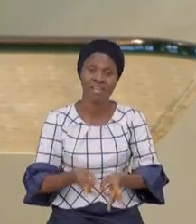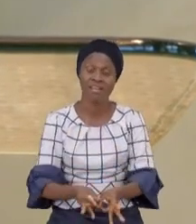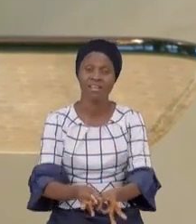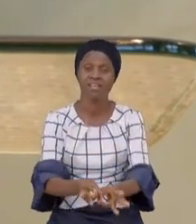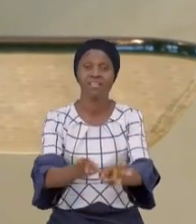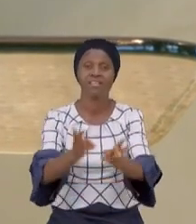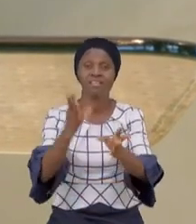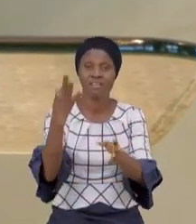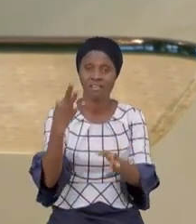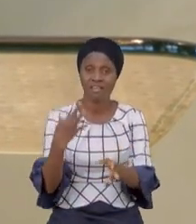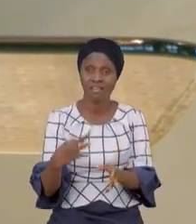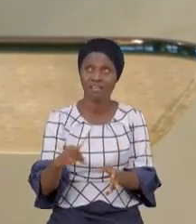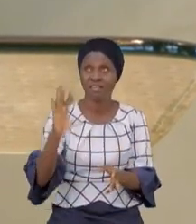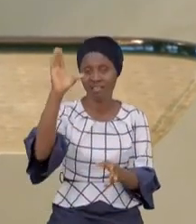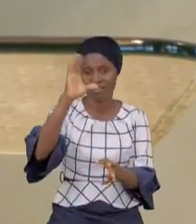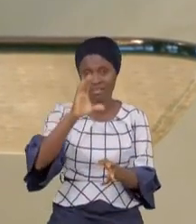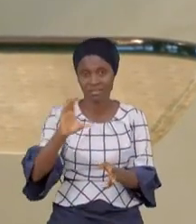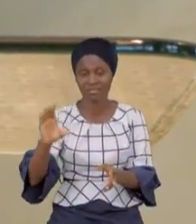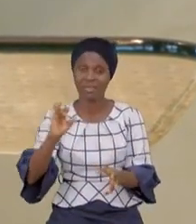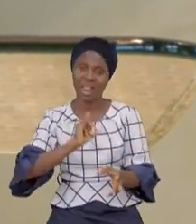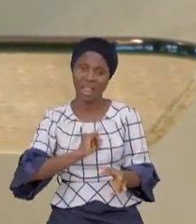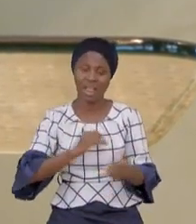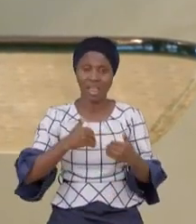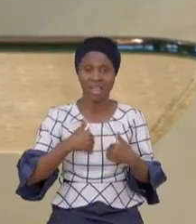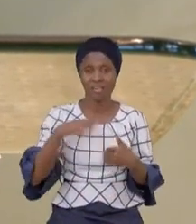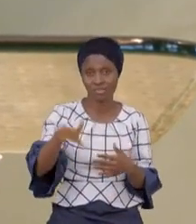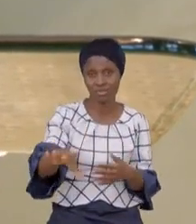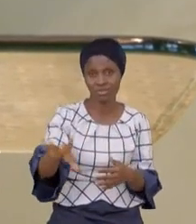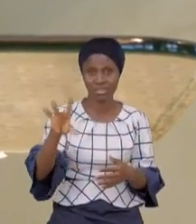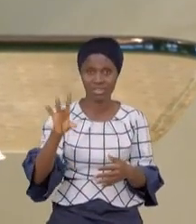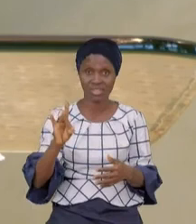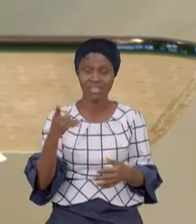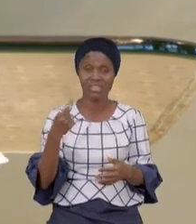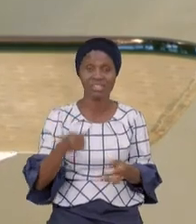the way of Calvary. What about you?